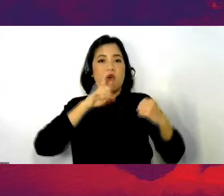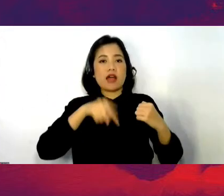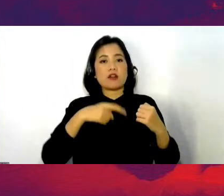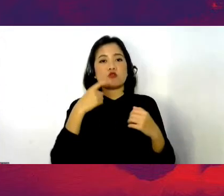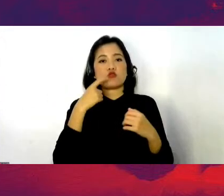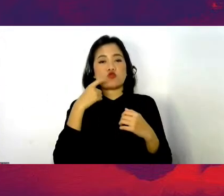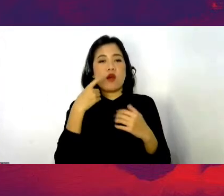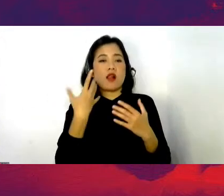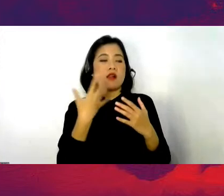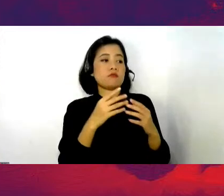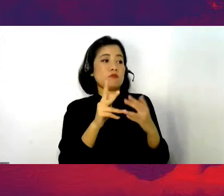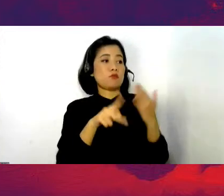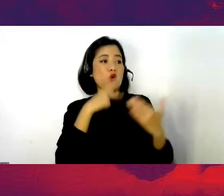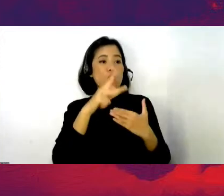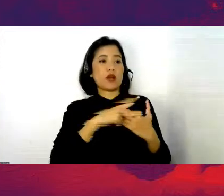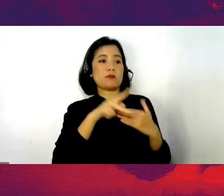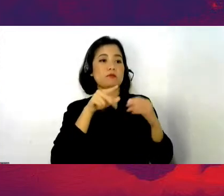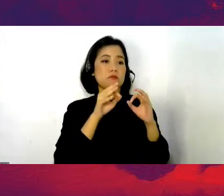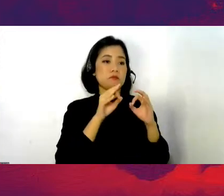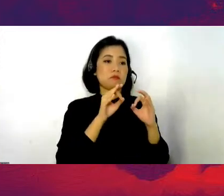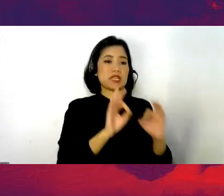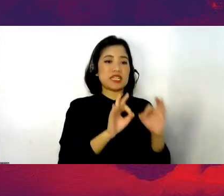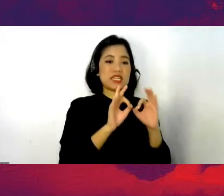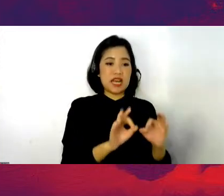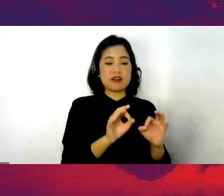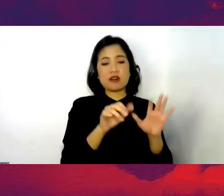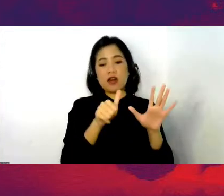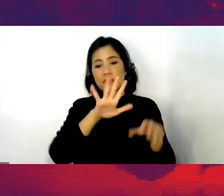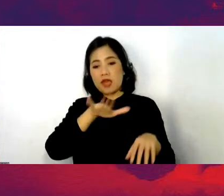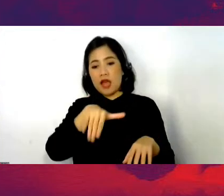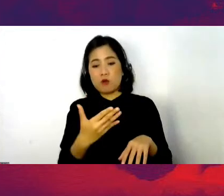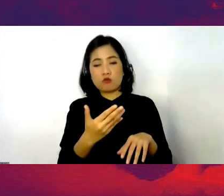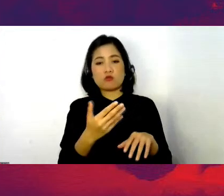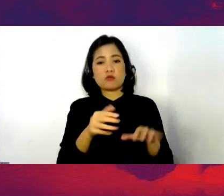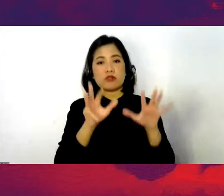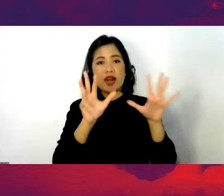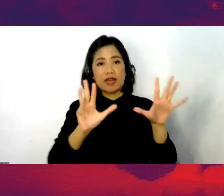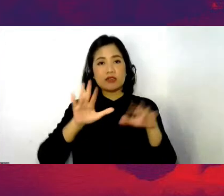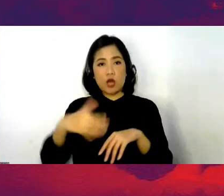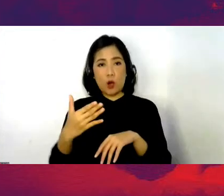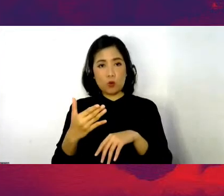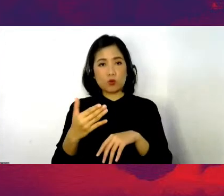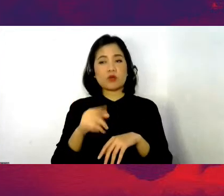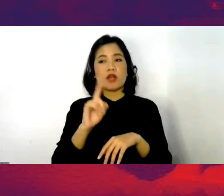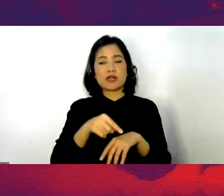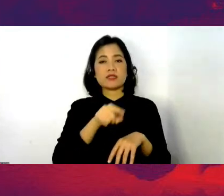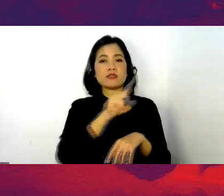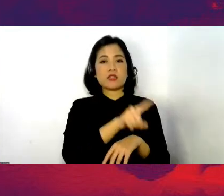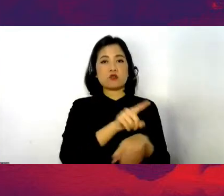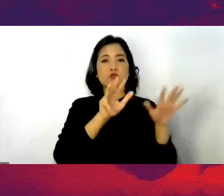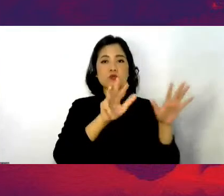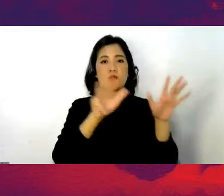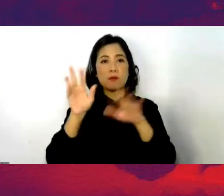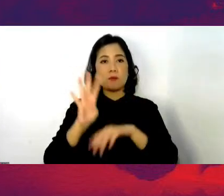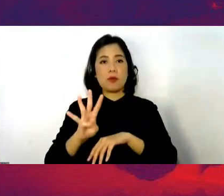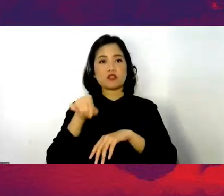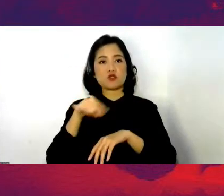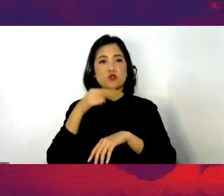education program, 9 years compulsory program since 1994. Also, if you look at social